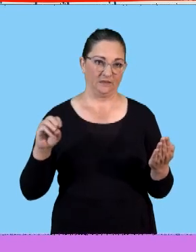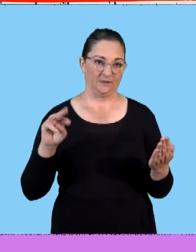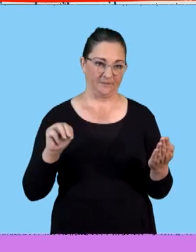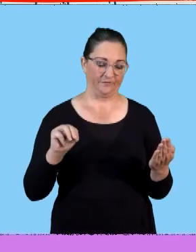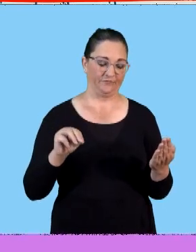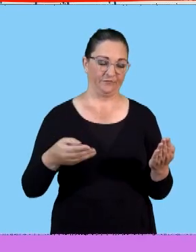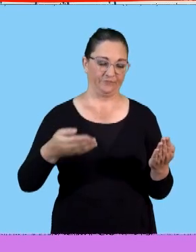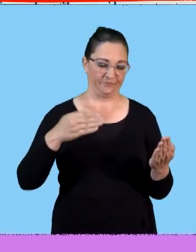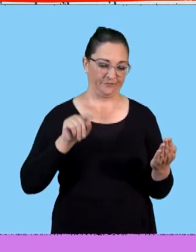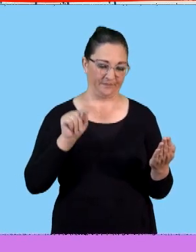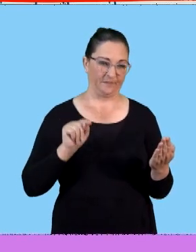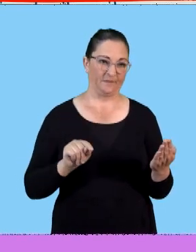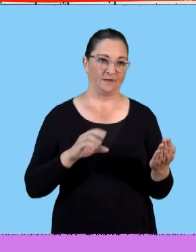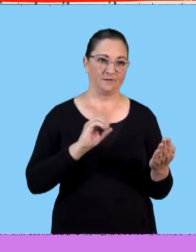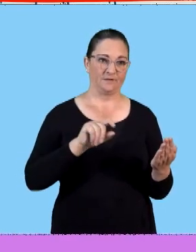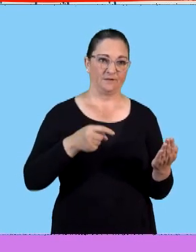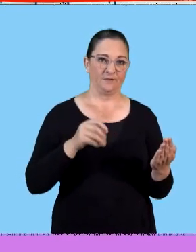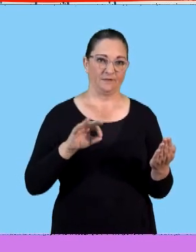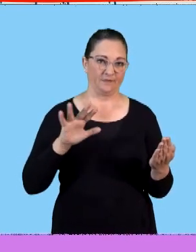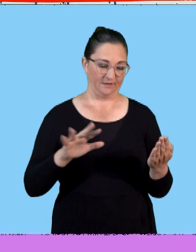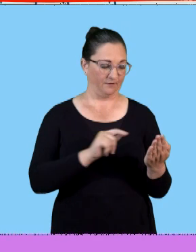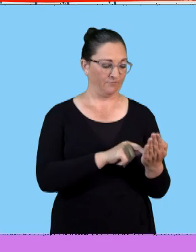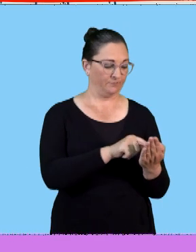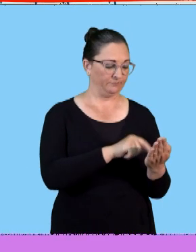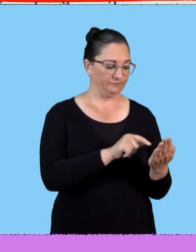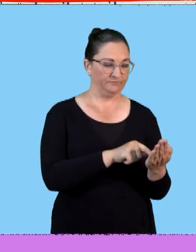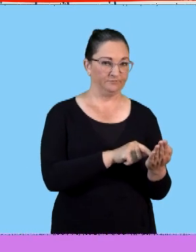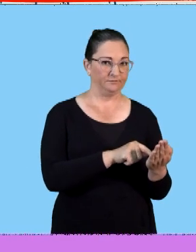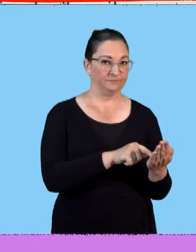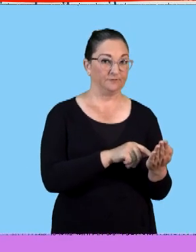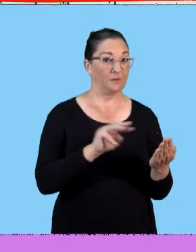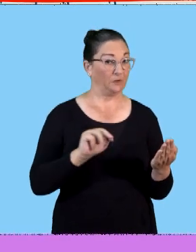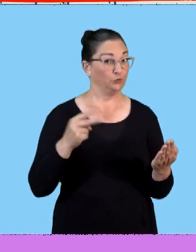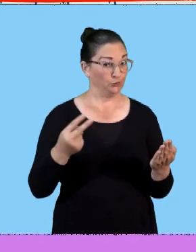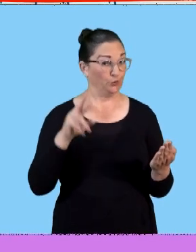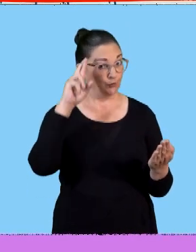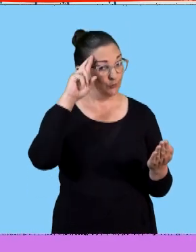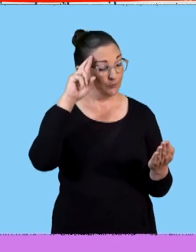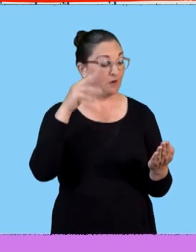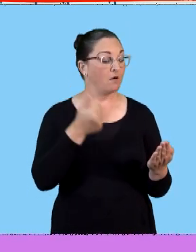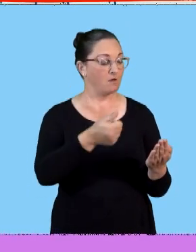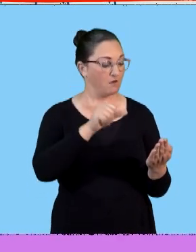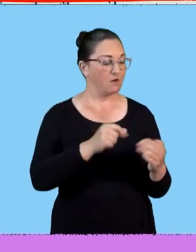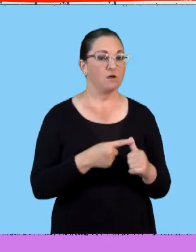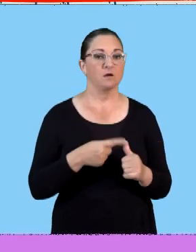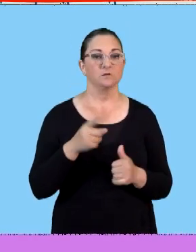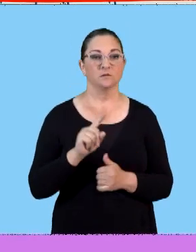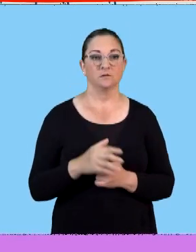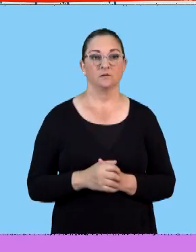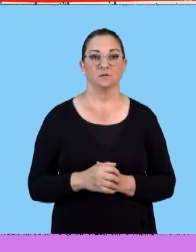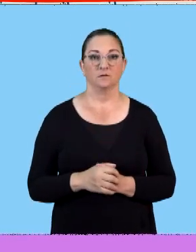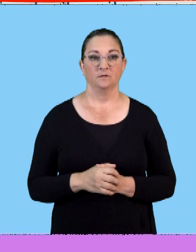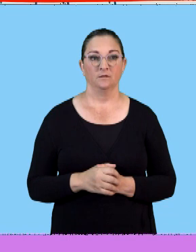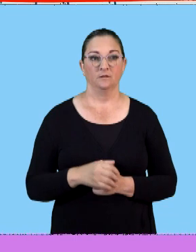10,800 divided by your 0.35. Remember that's all square meters, so that will give us an answer